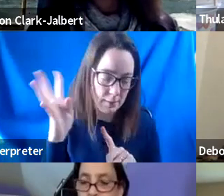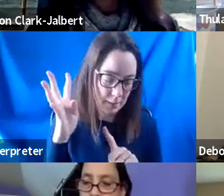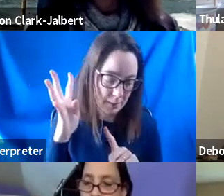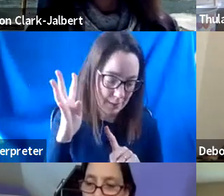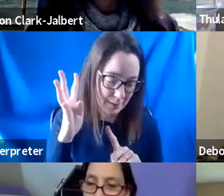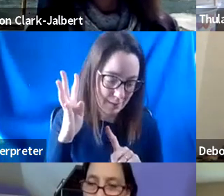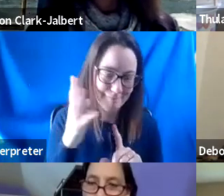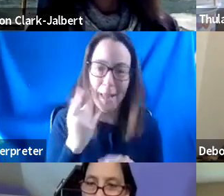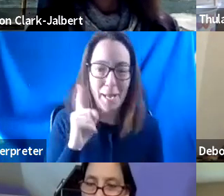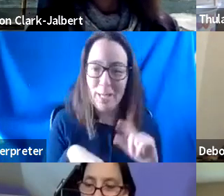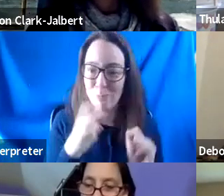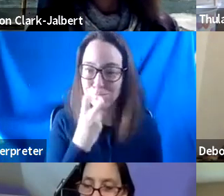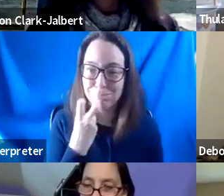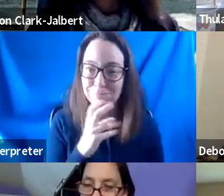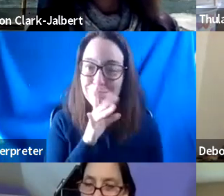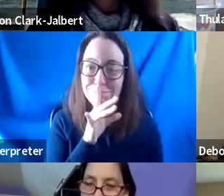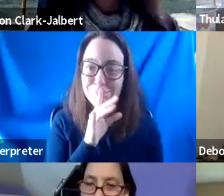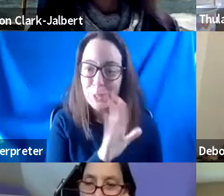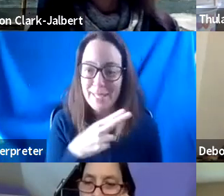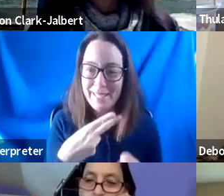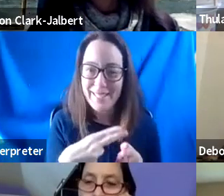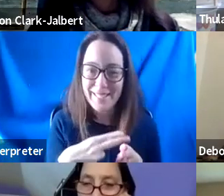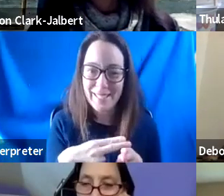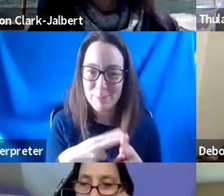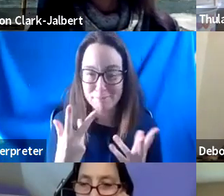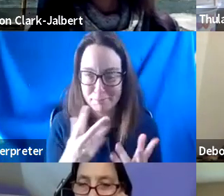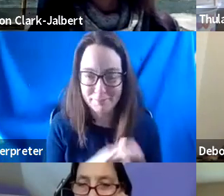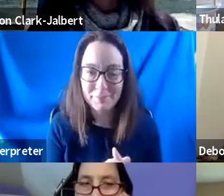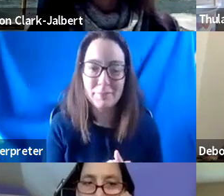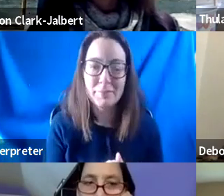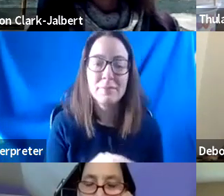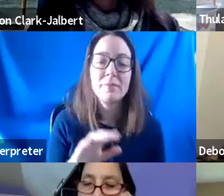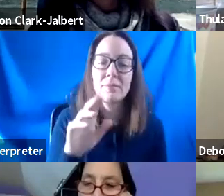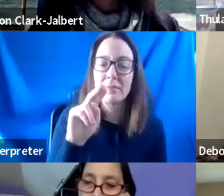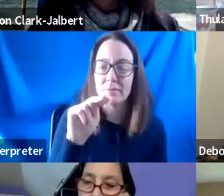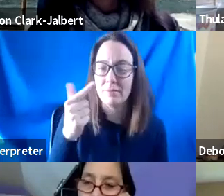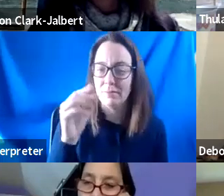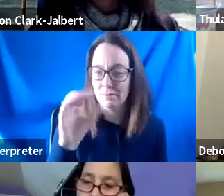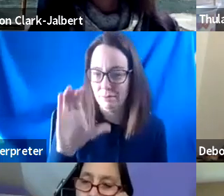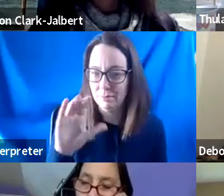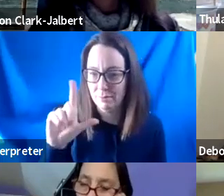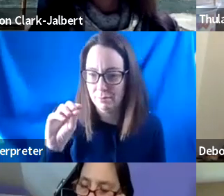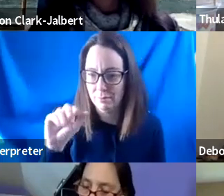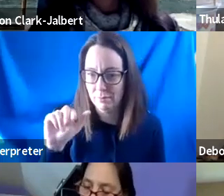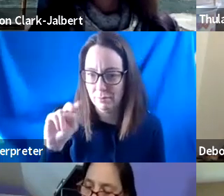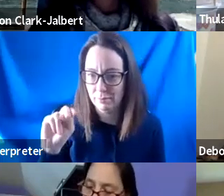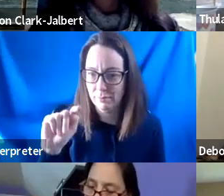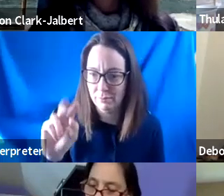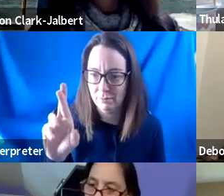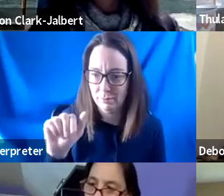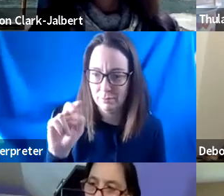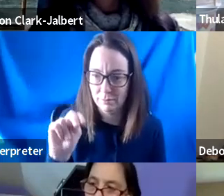to properly pronounce this name. I think it's Ngak Loan Tran, who said that it's a less disposable way of holding each